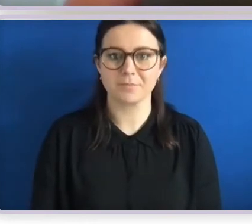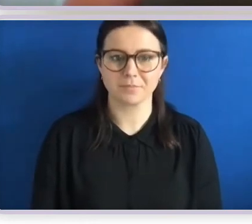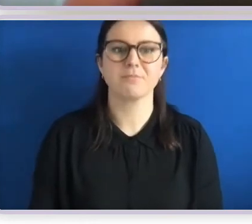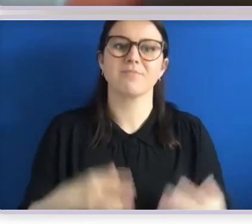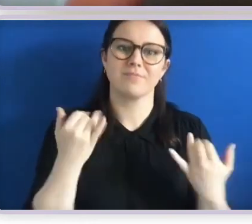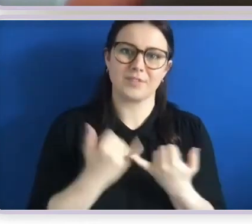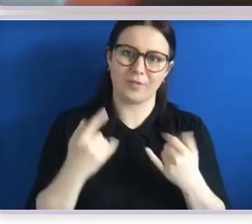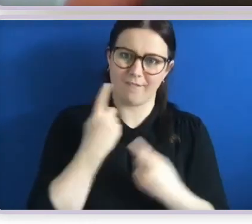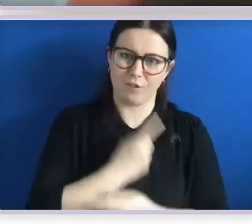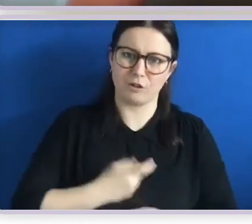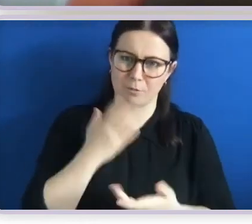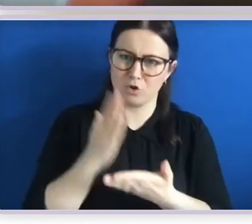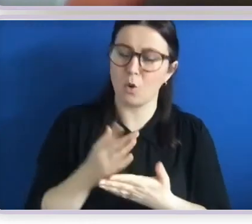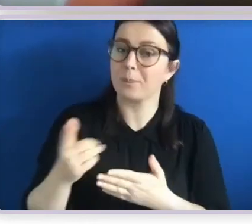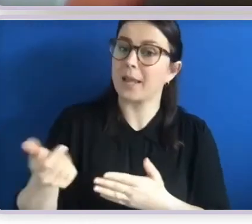Can I have the next question, please?